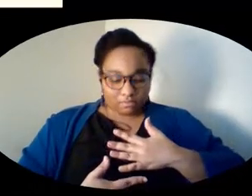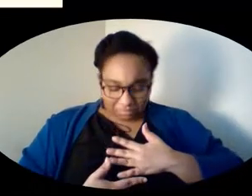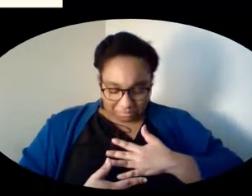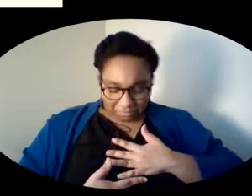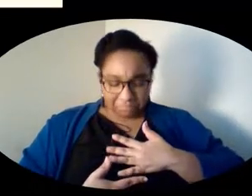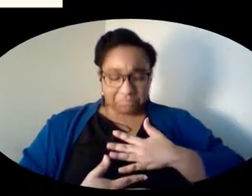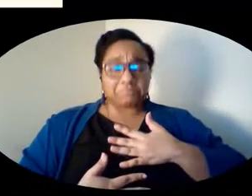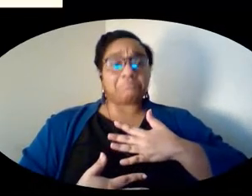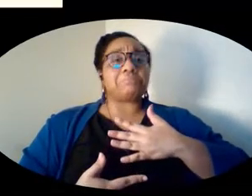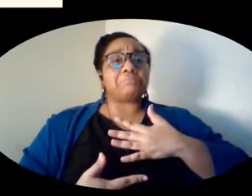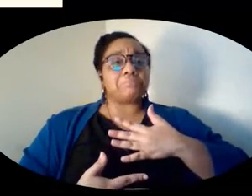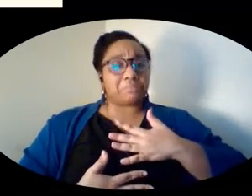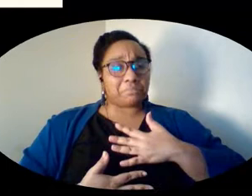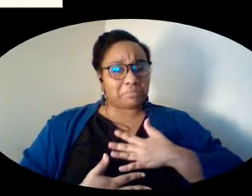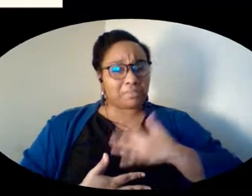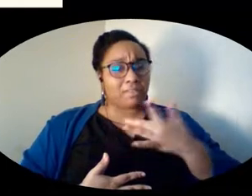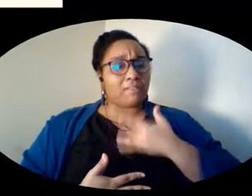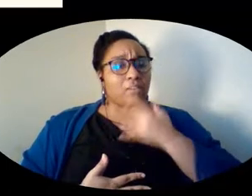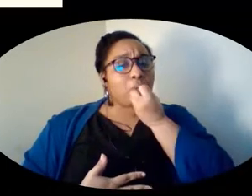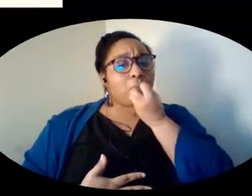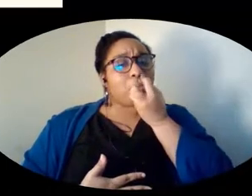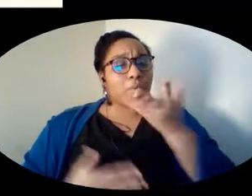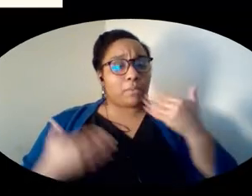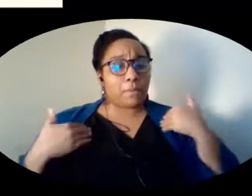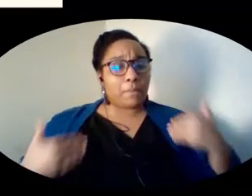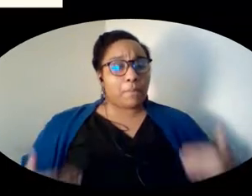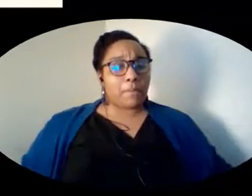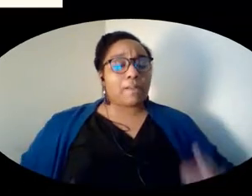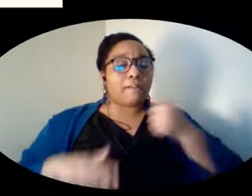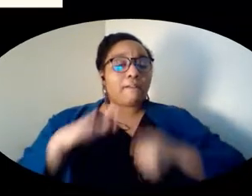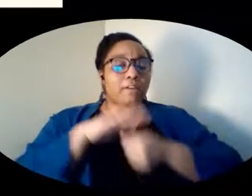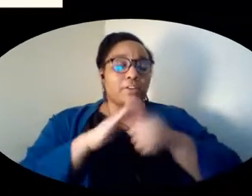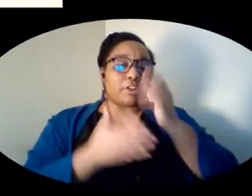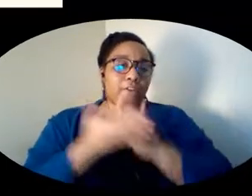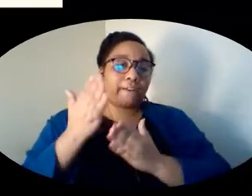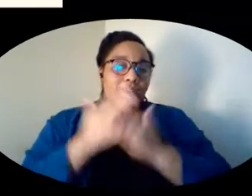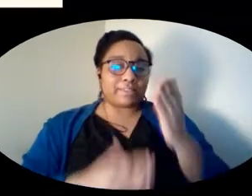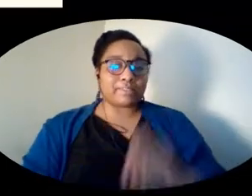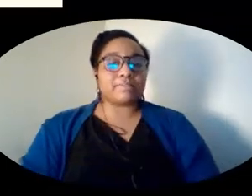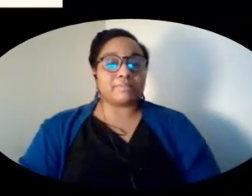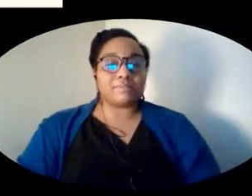you breathe, and feel the warmth of your body under your hands.